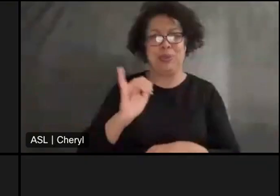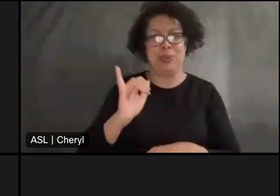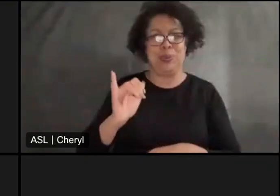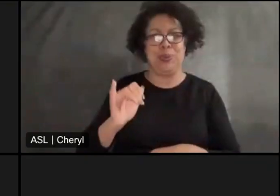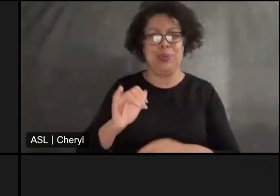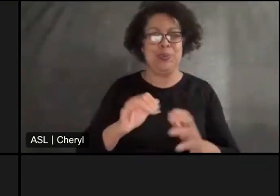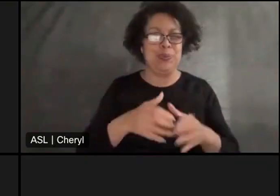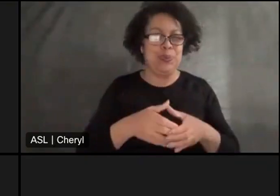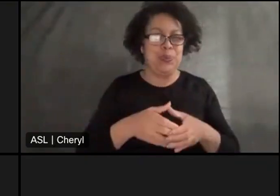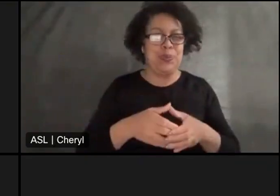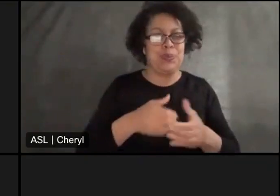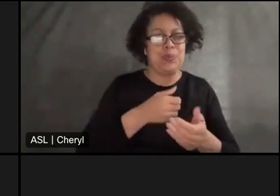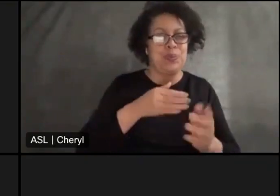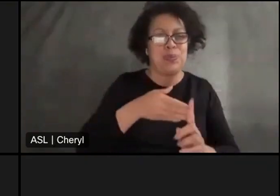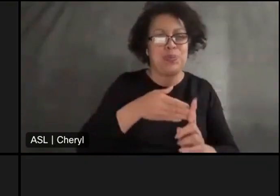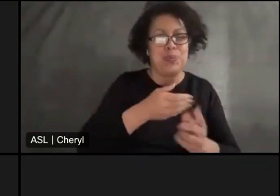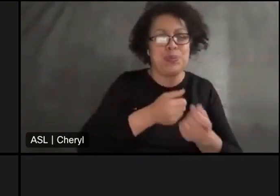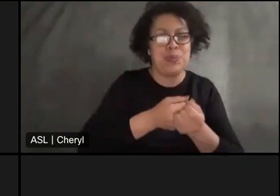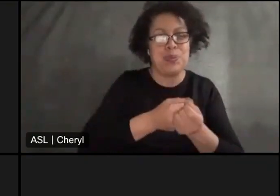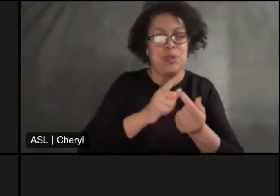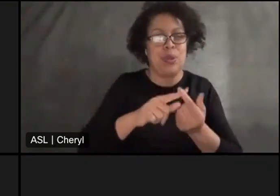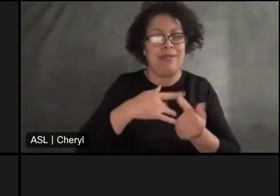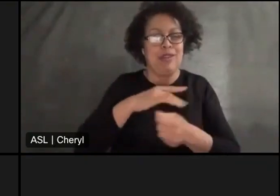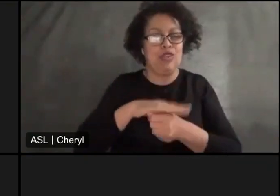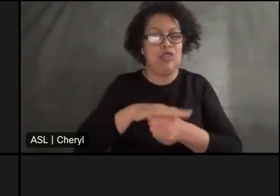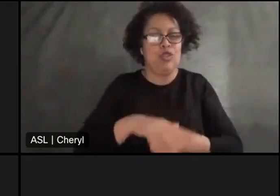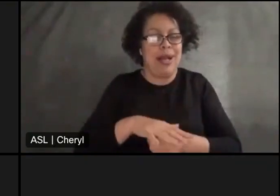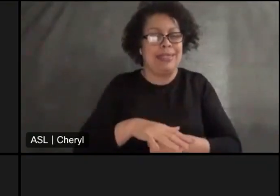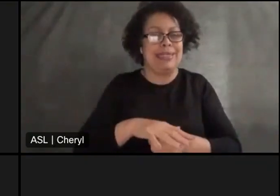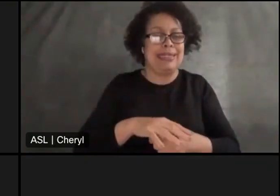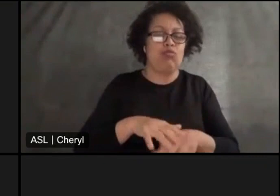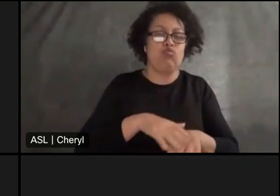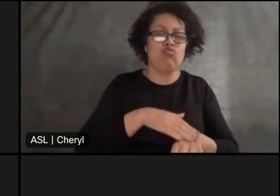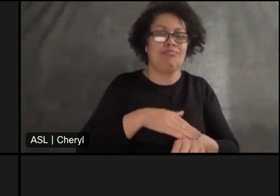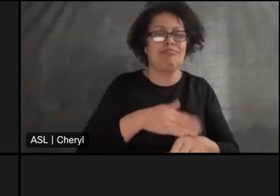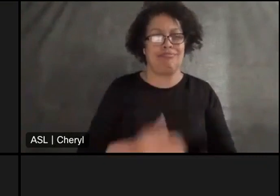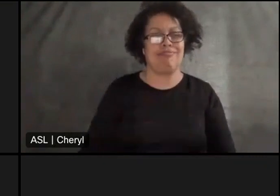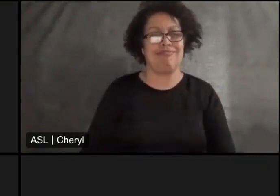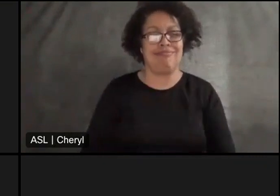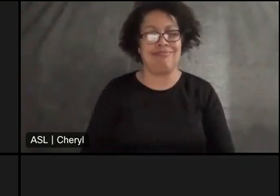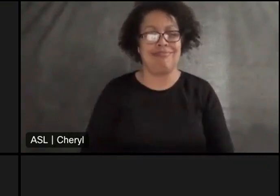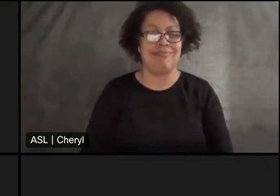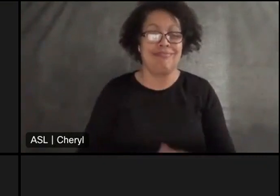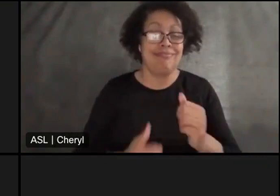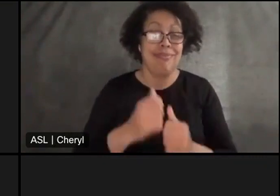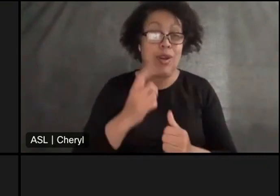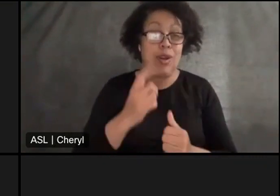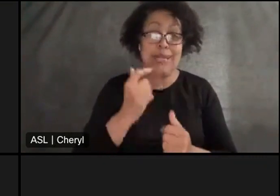to go to when I feel stressed, mainly because they'll unconditionally love me.